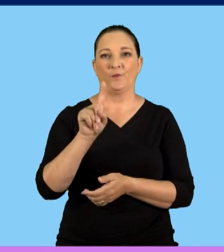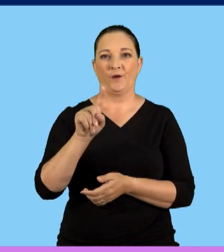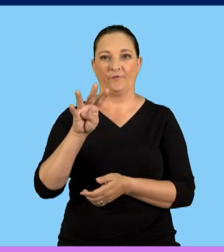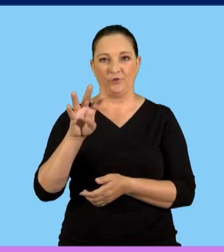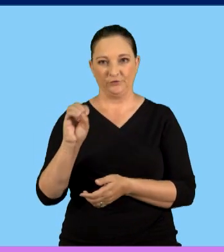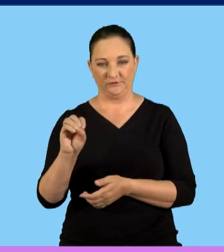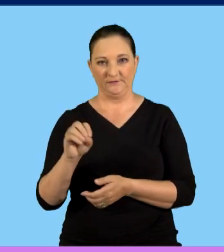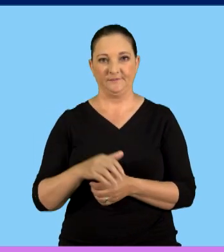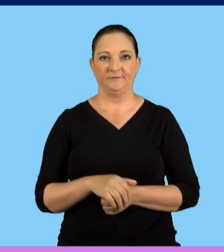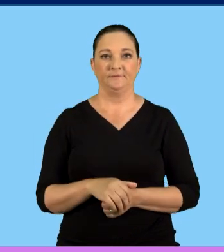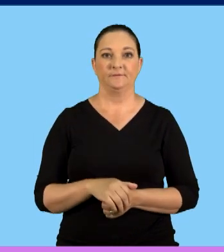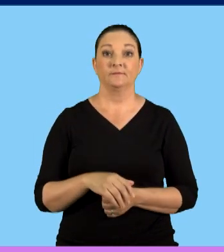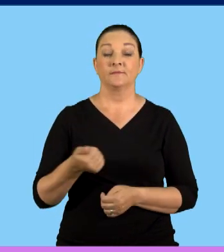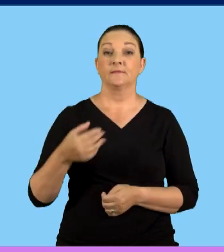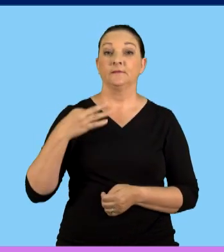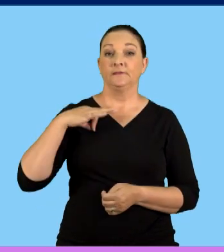Then a salary of